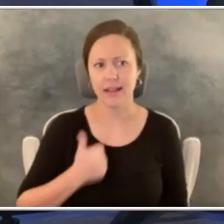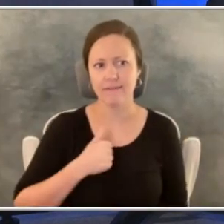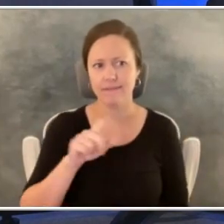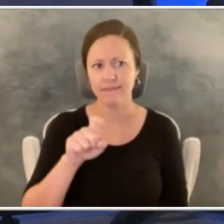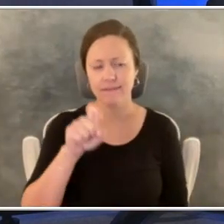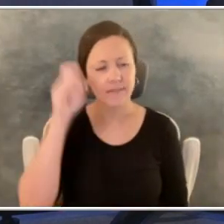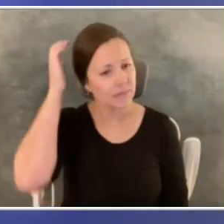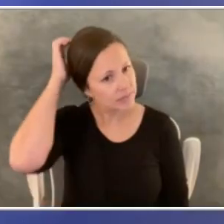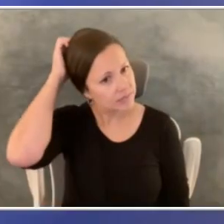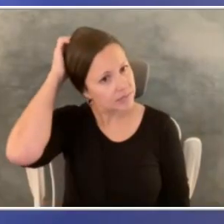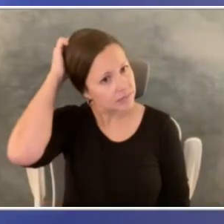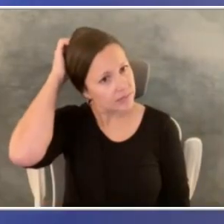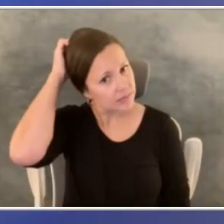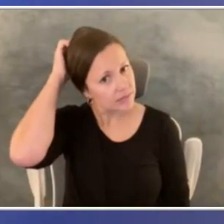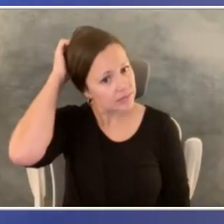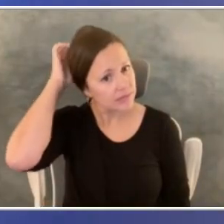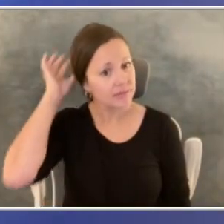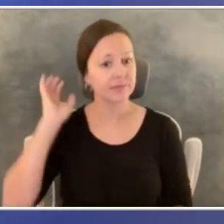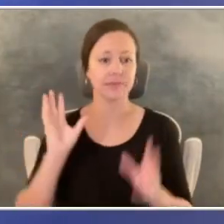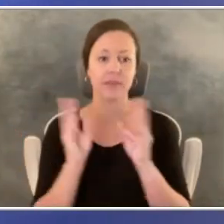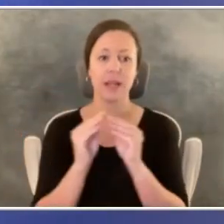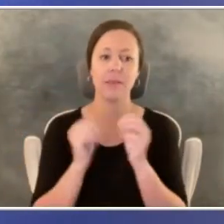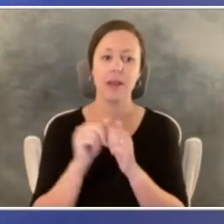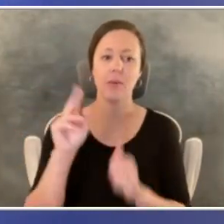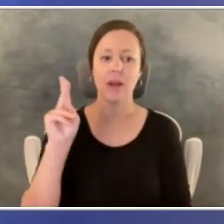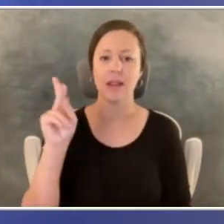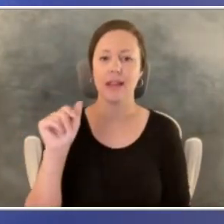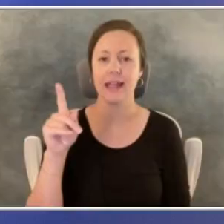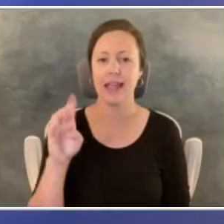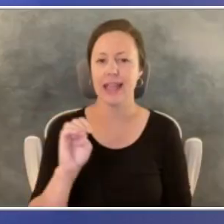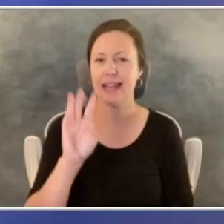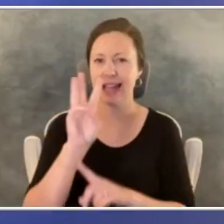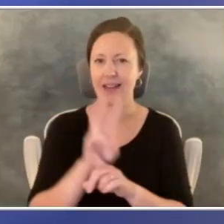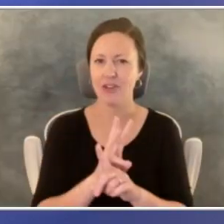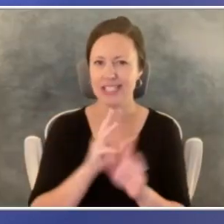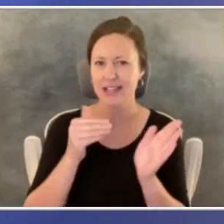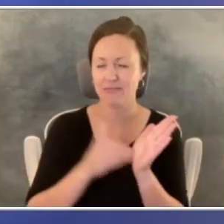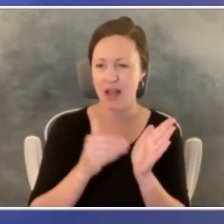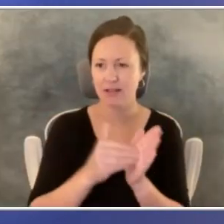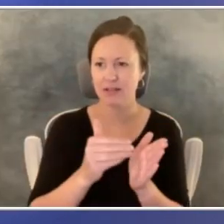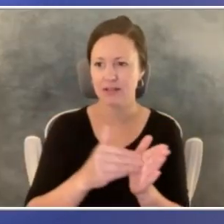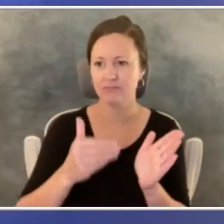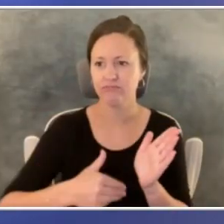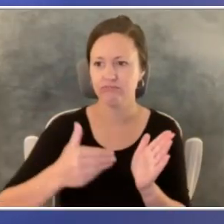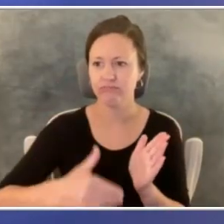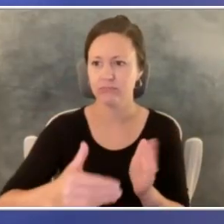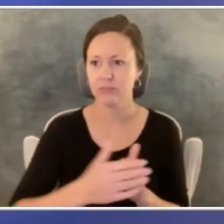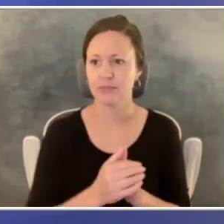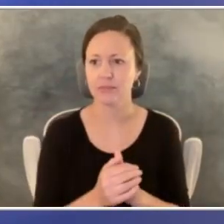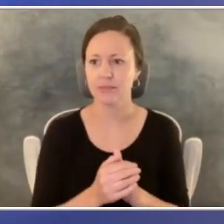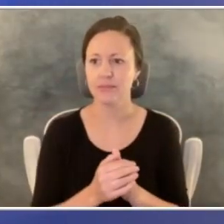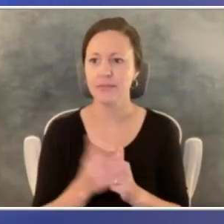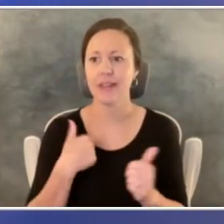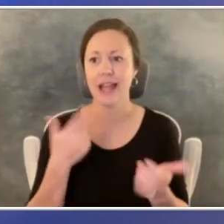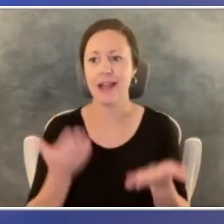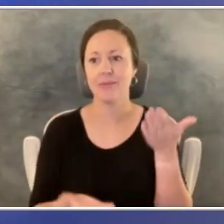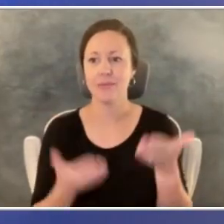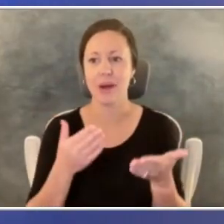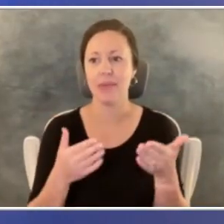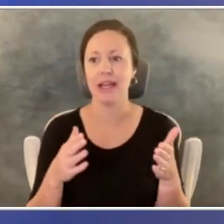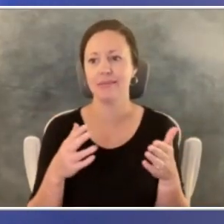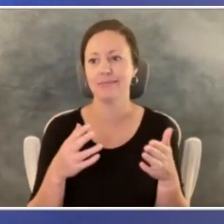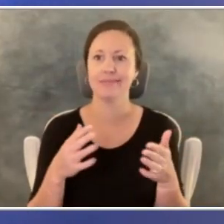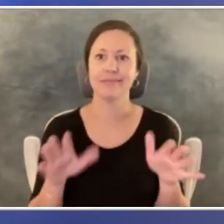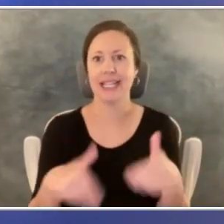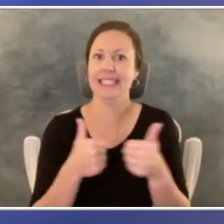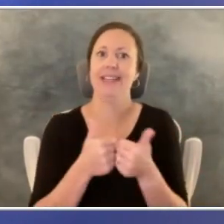I meet with Katie about every 6 months. I'm probably a difficult patient. There's travels I have or other